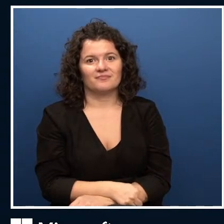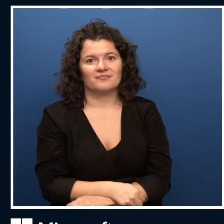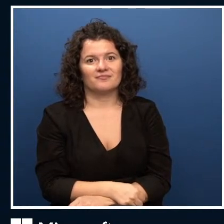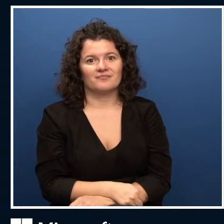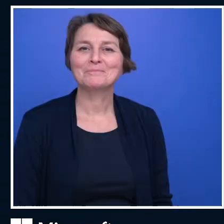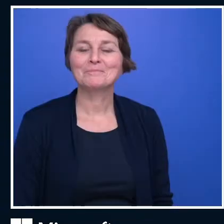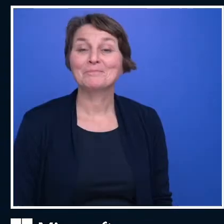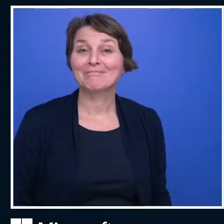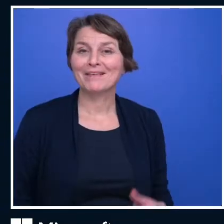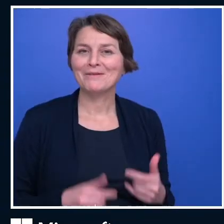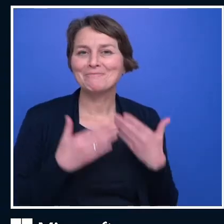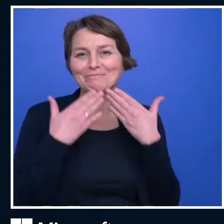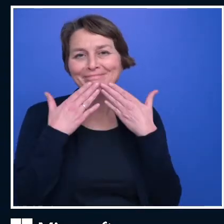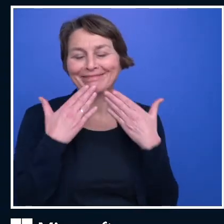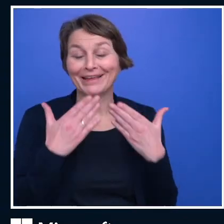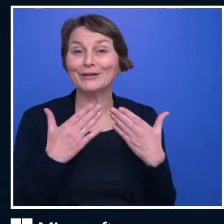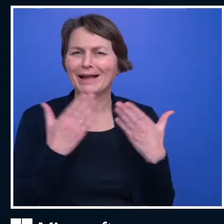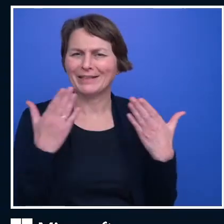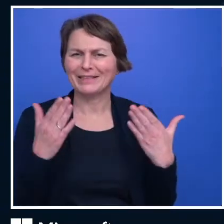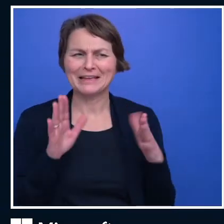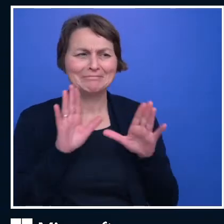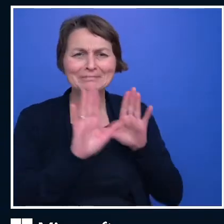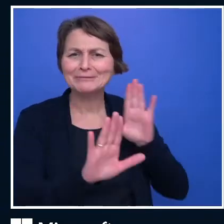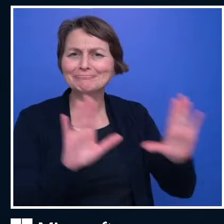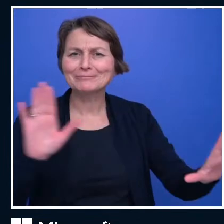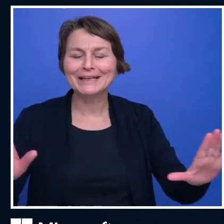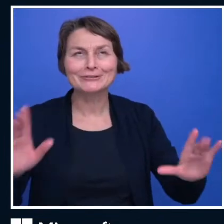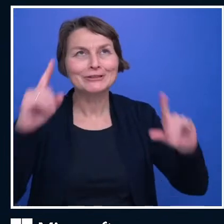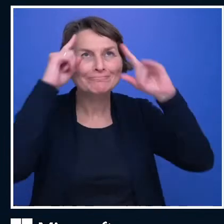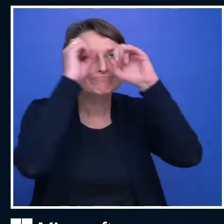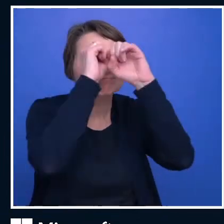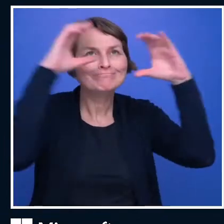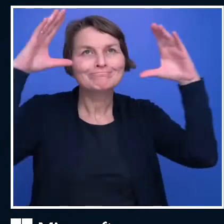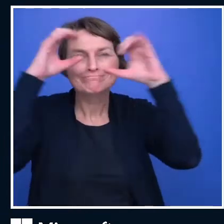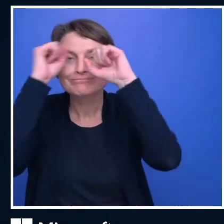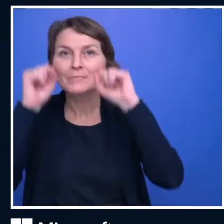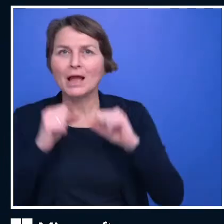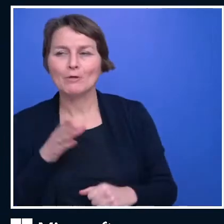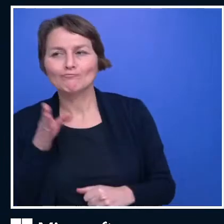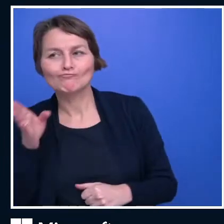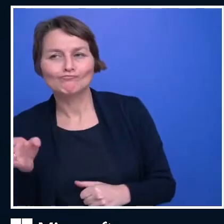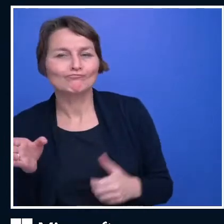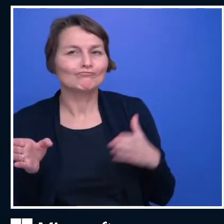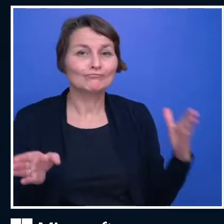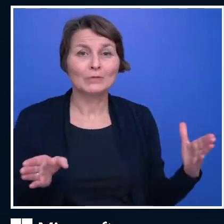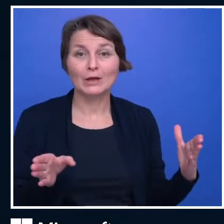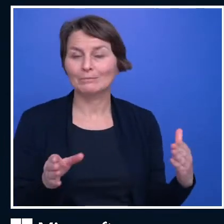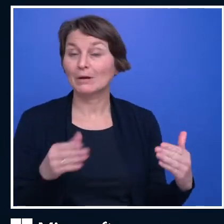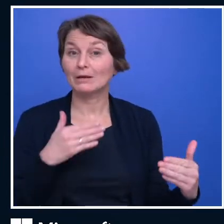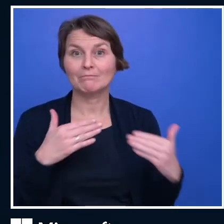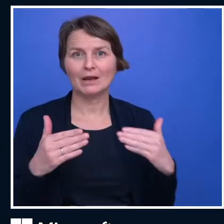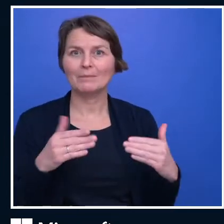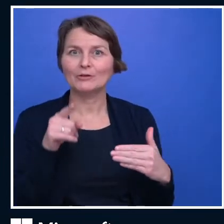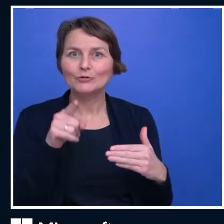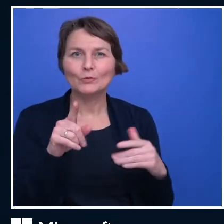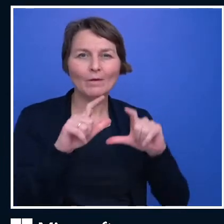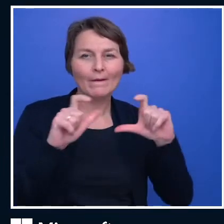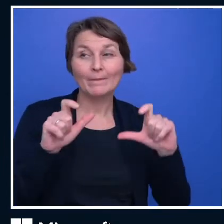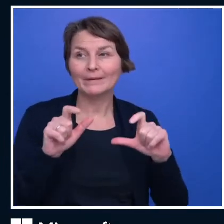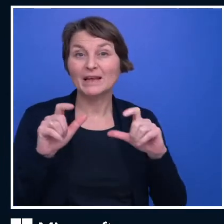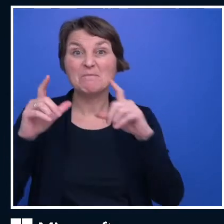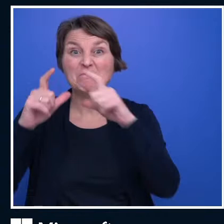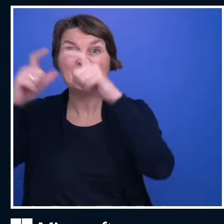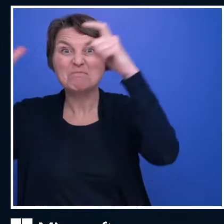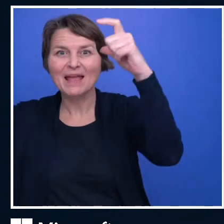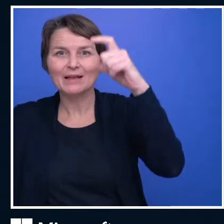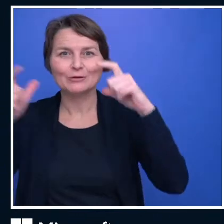think they can learn the fastest. But no matter what, getting your foot in the door at a company, be it big or be it small, is a great first step.